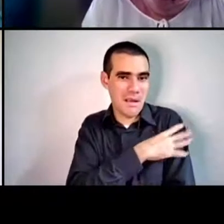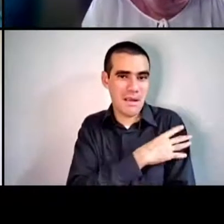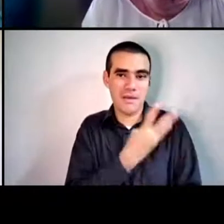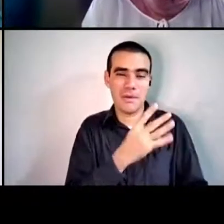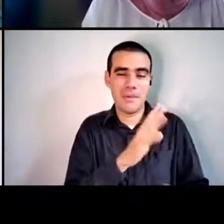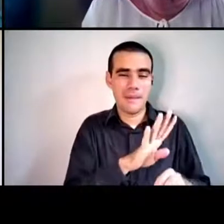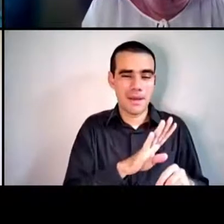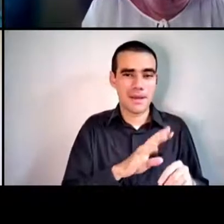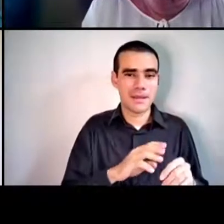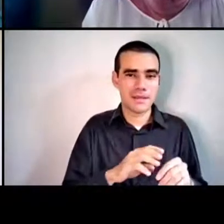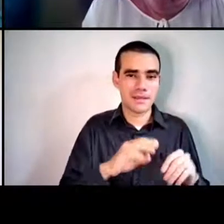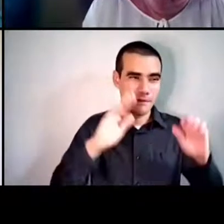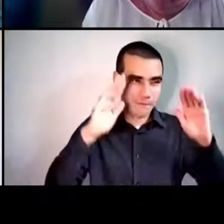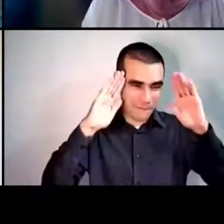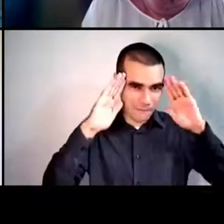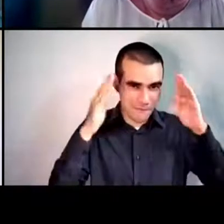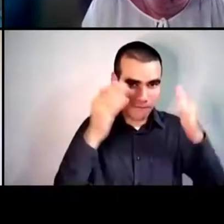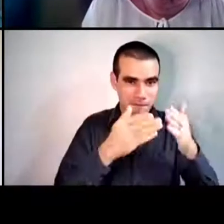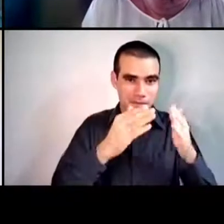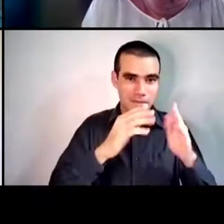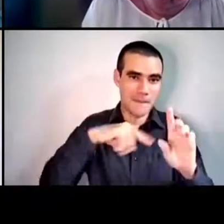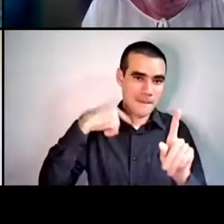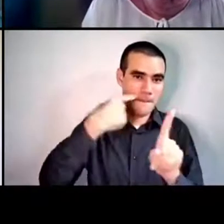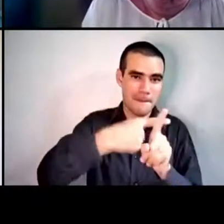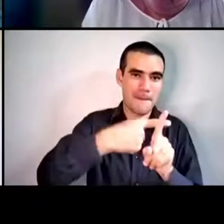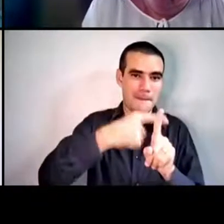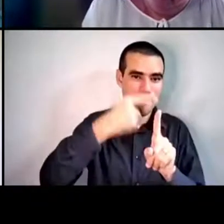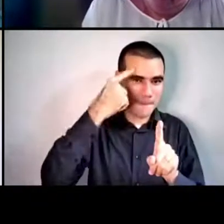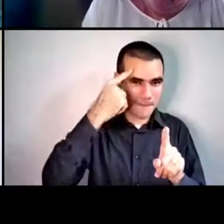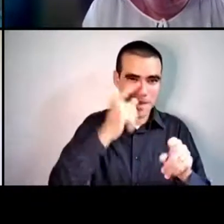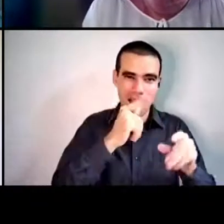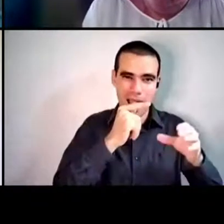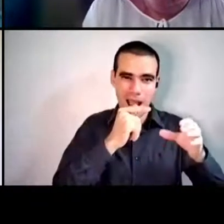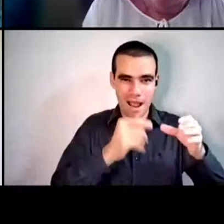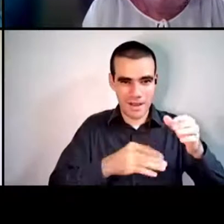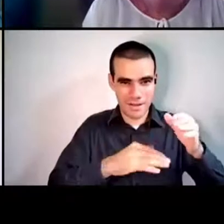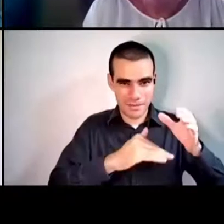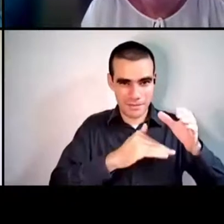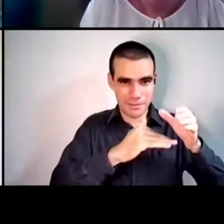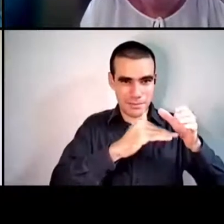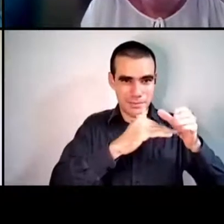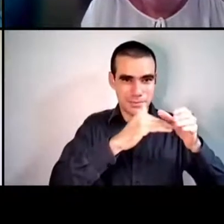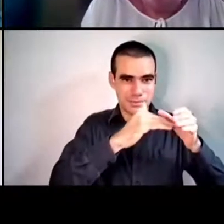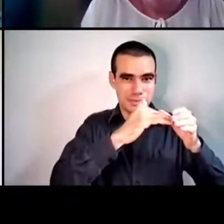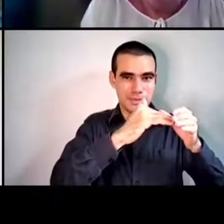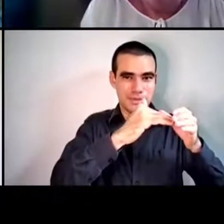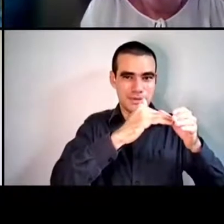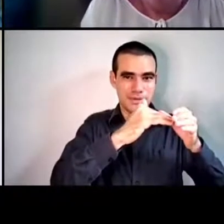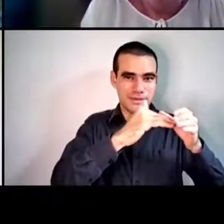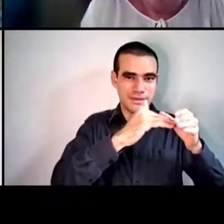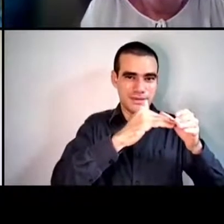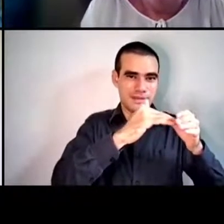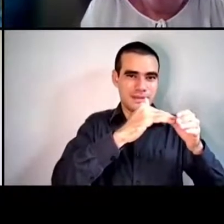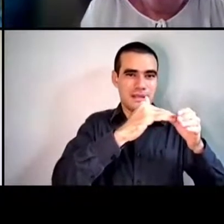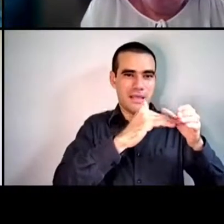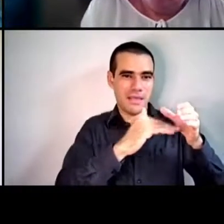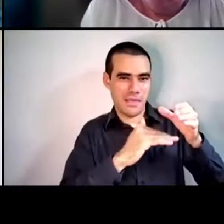inside the classroom. But I look at optimistic with the class half full,